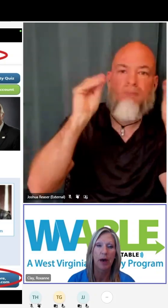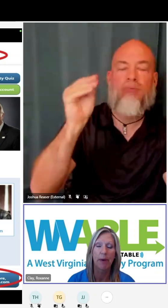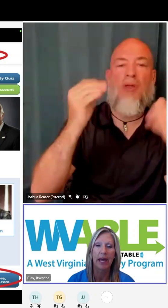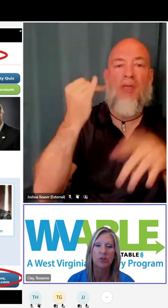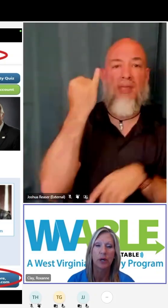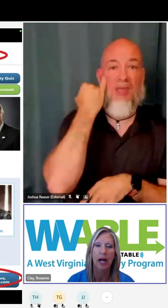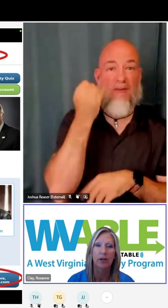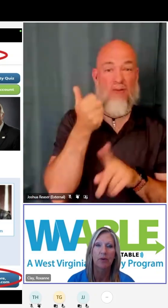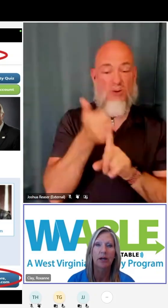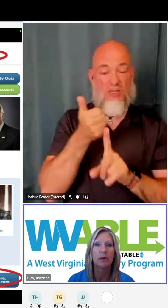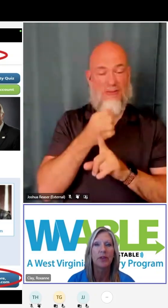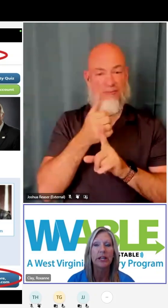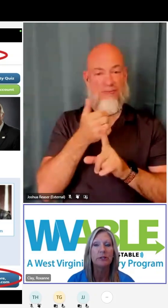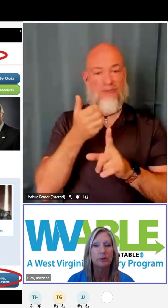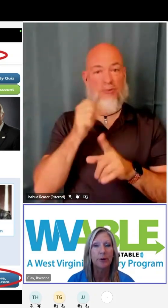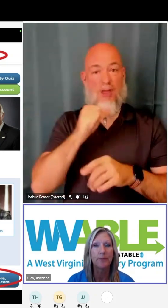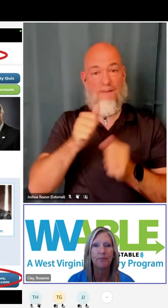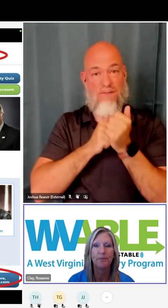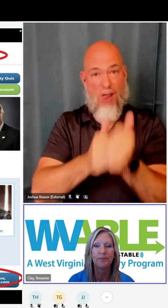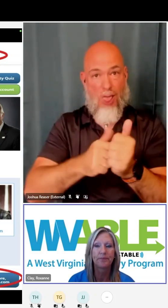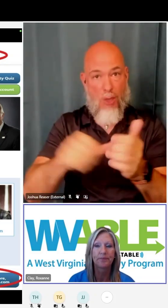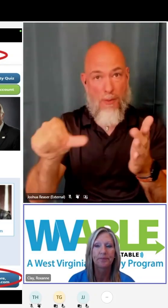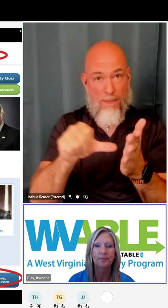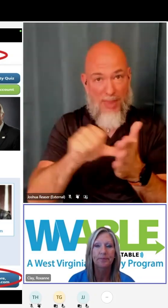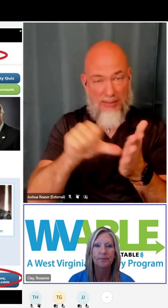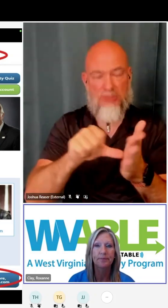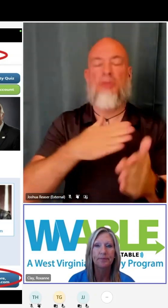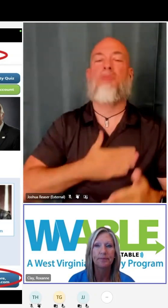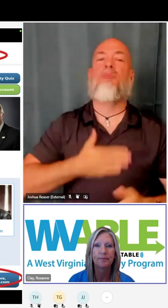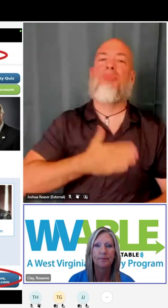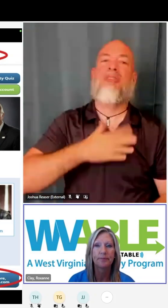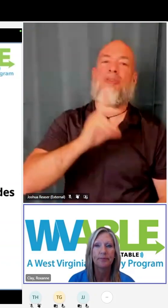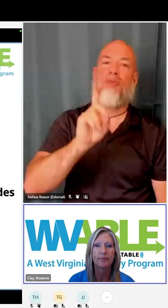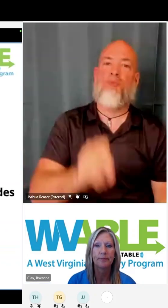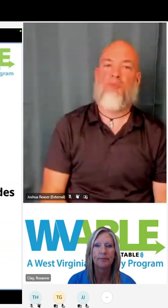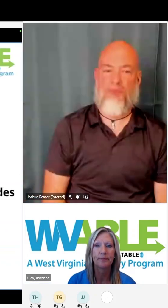already follow that page, we highly recommend that you do so.